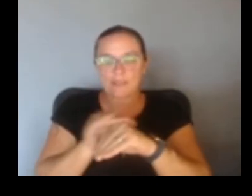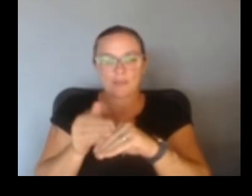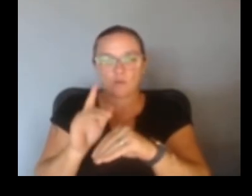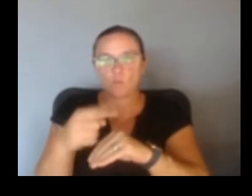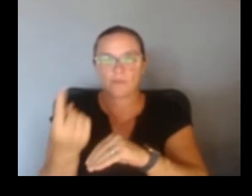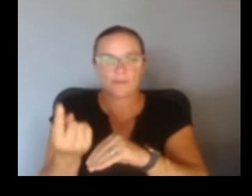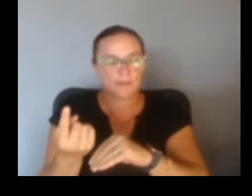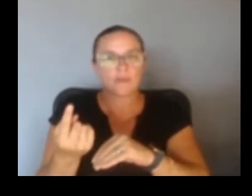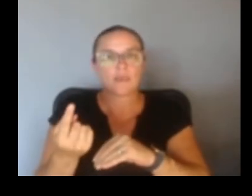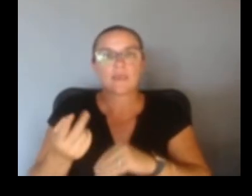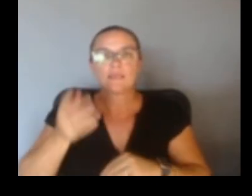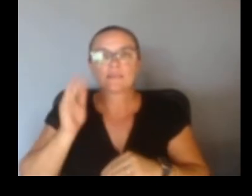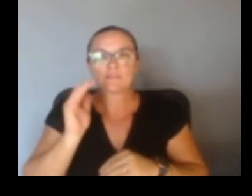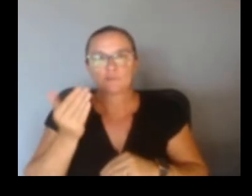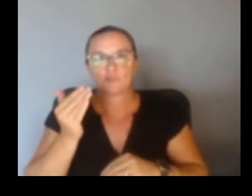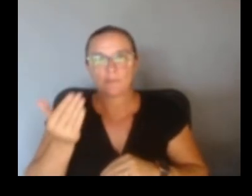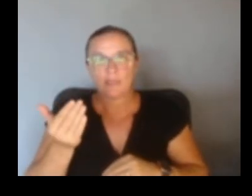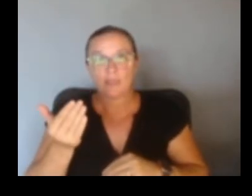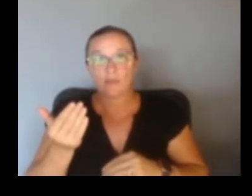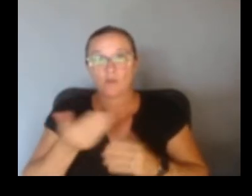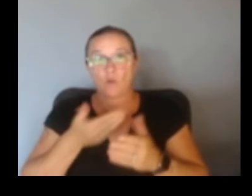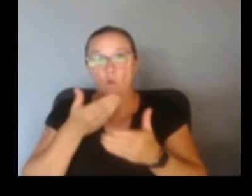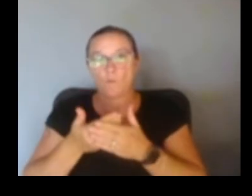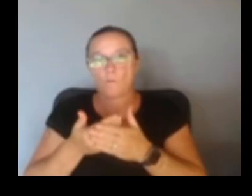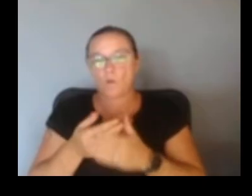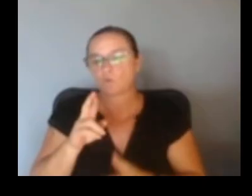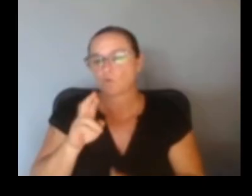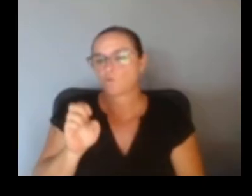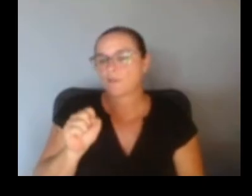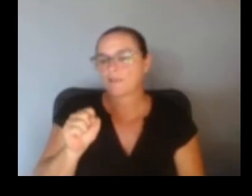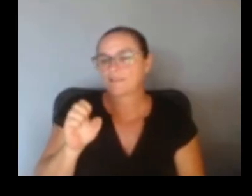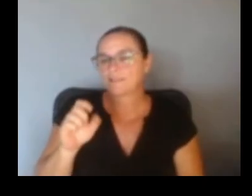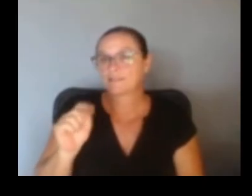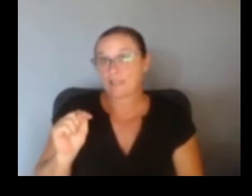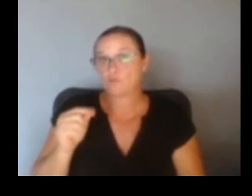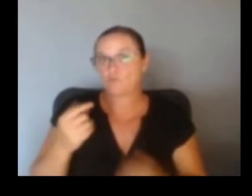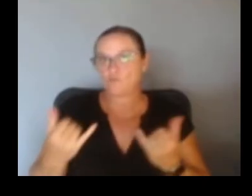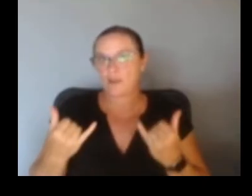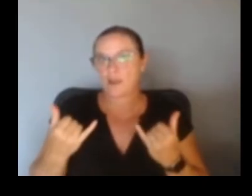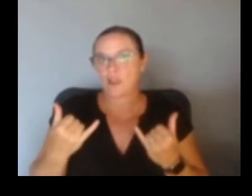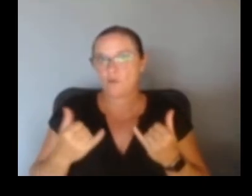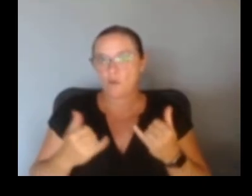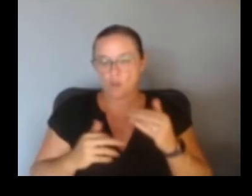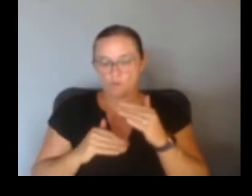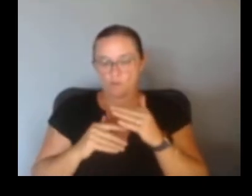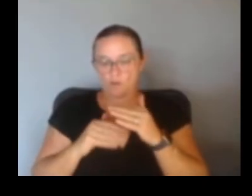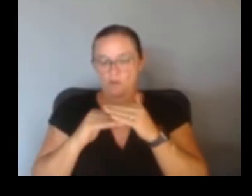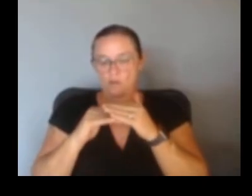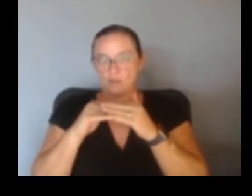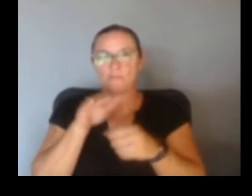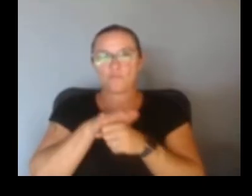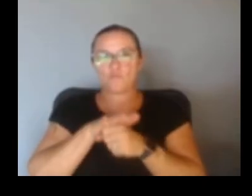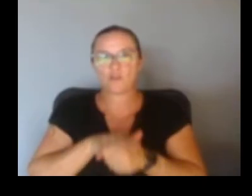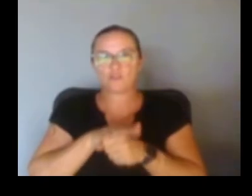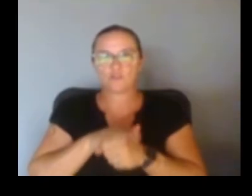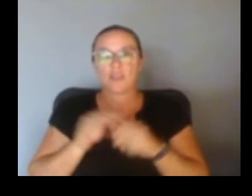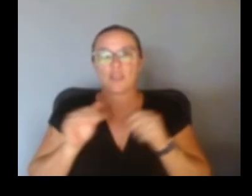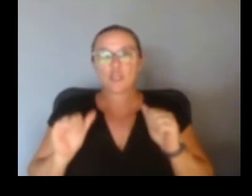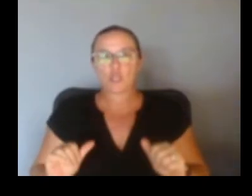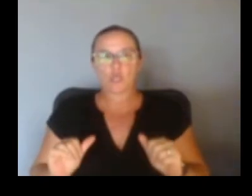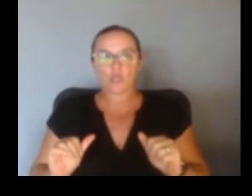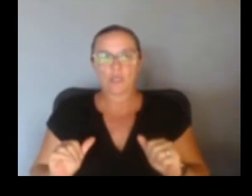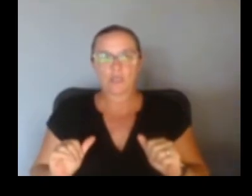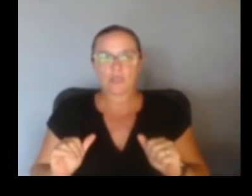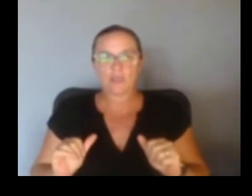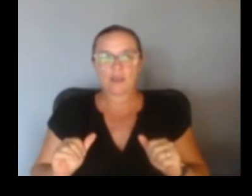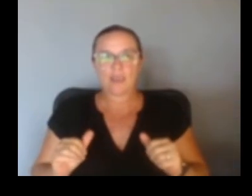be almost a reset of the summit eruption where we're building pressure once again and could potentially